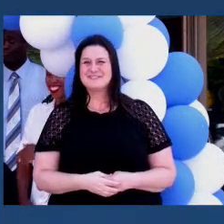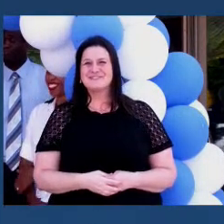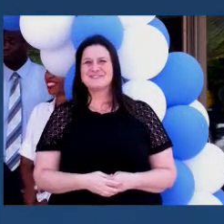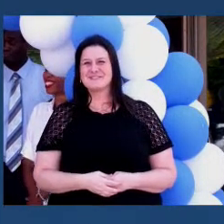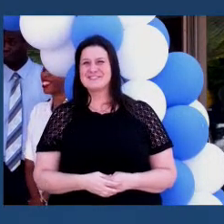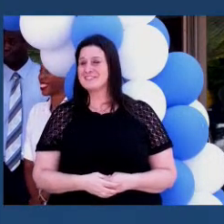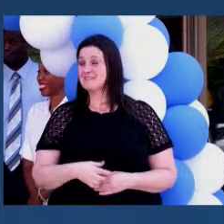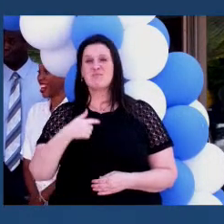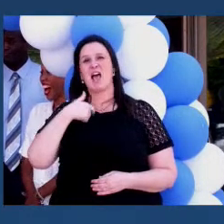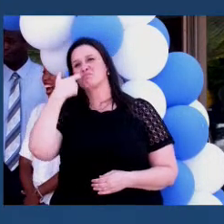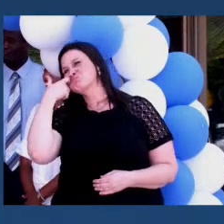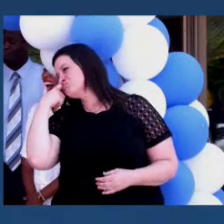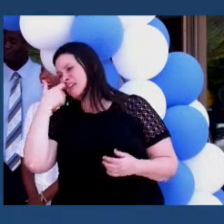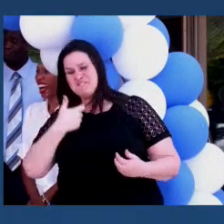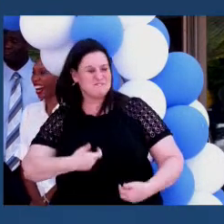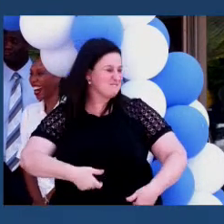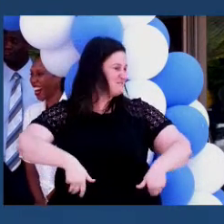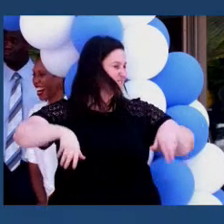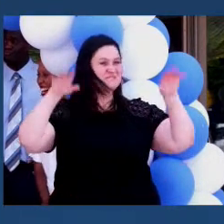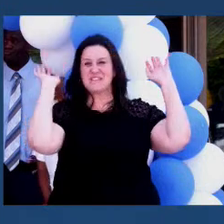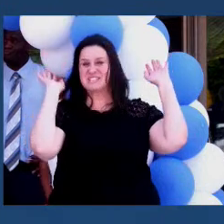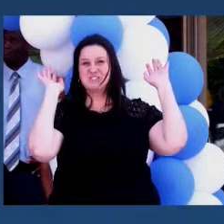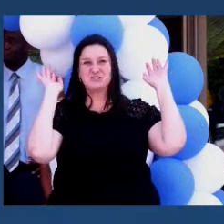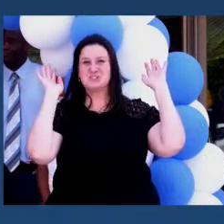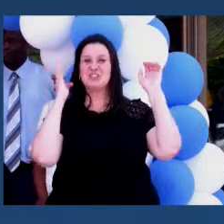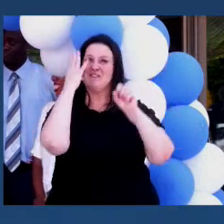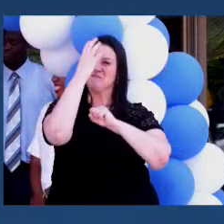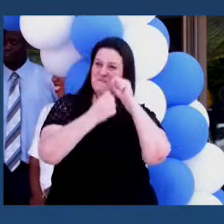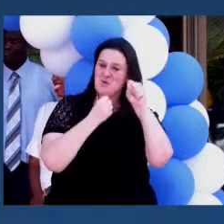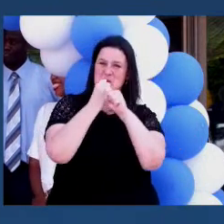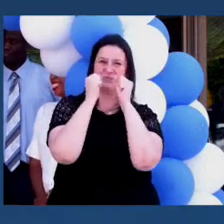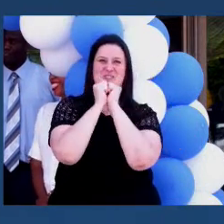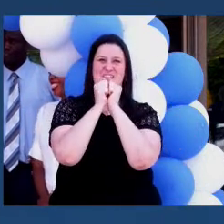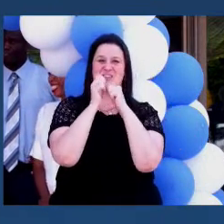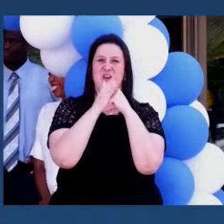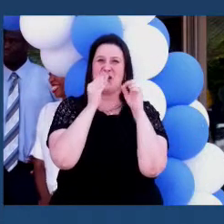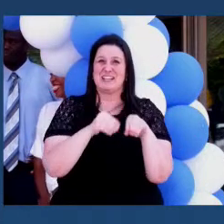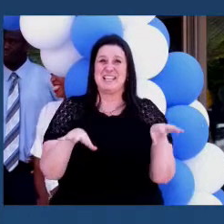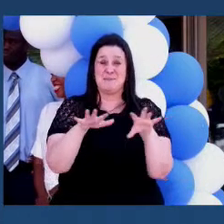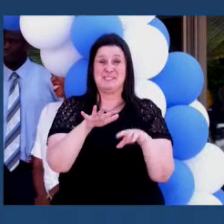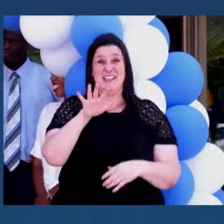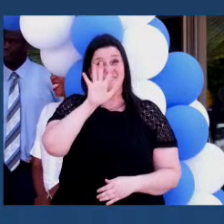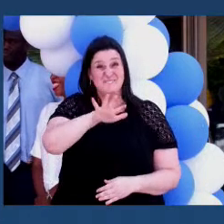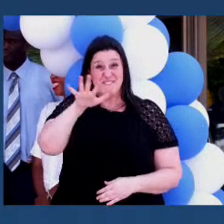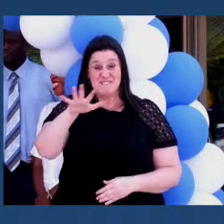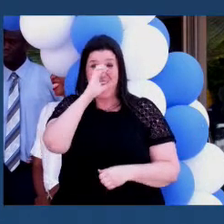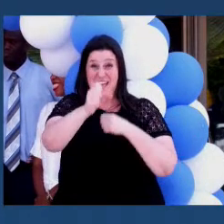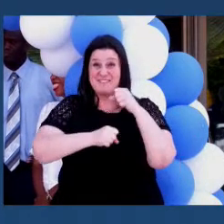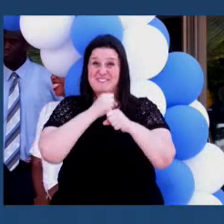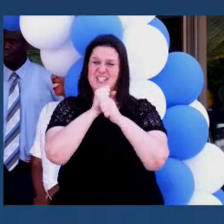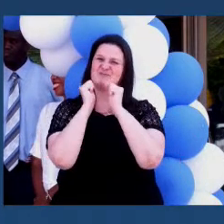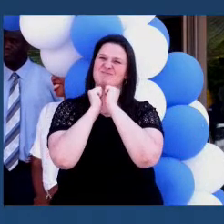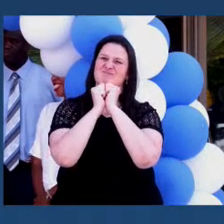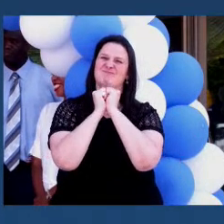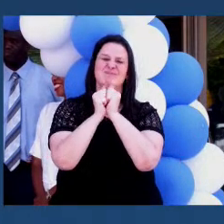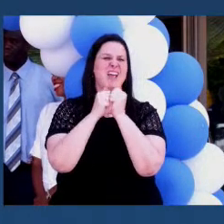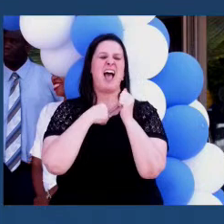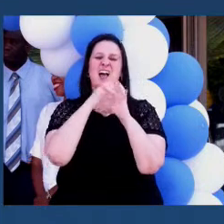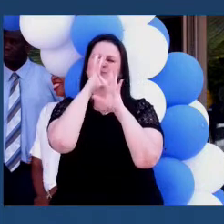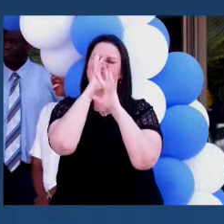I was hooked. 4 years on campus, 55 years, I was